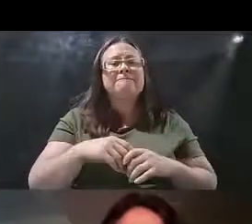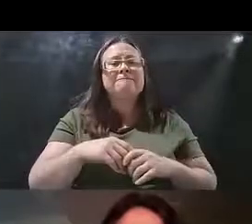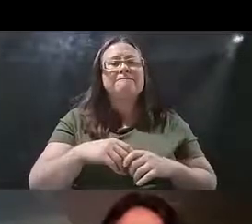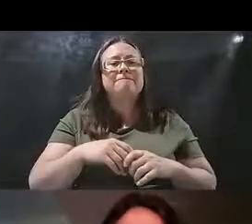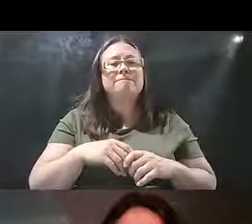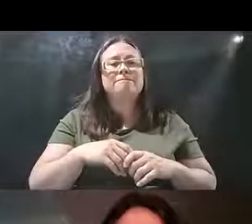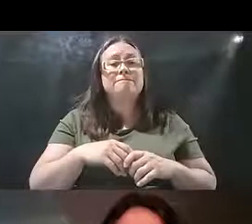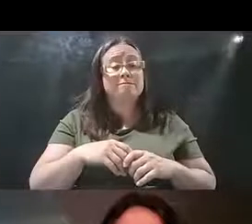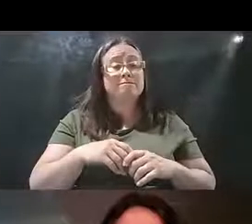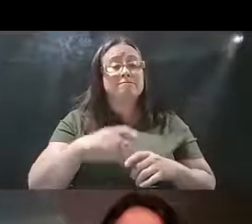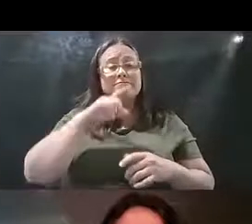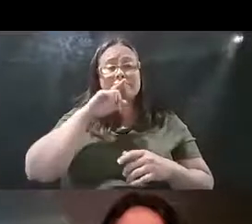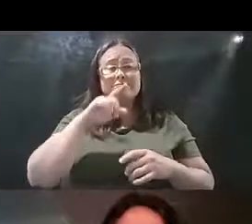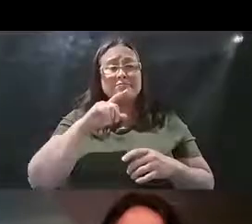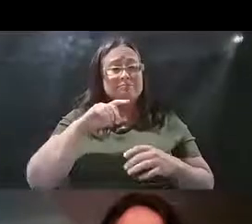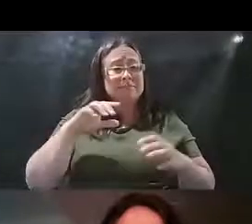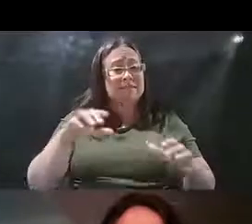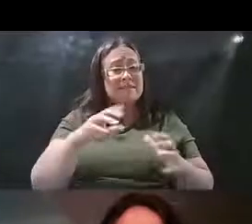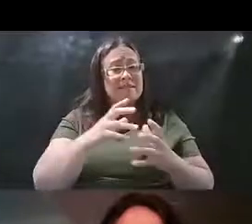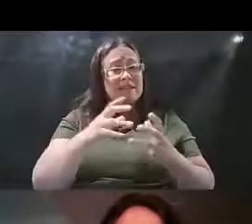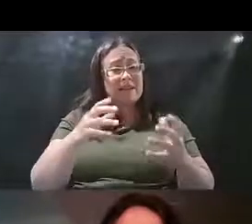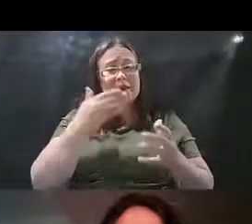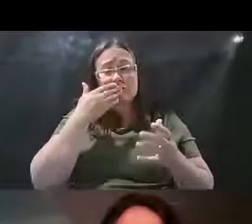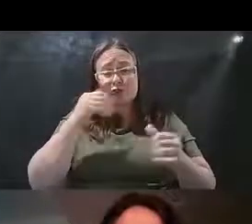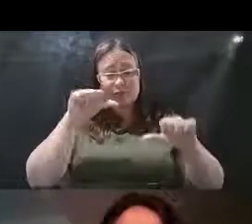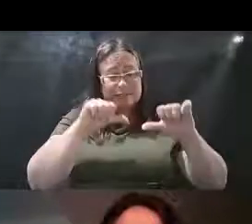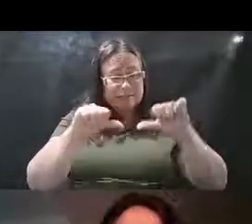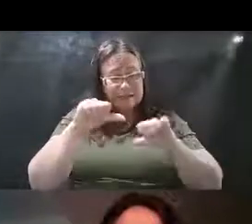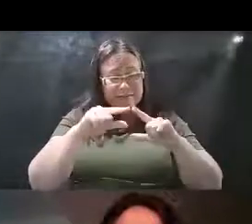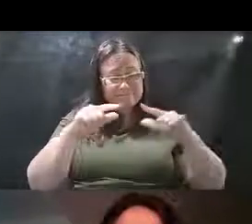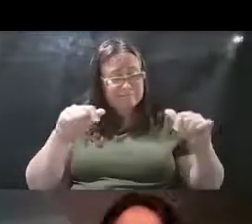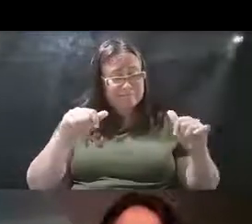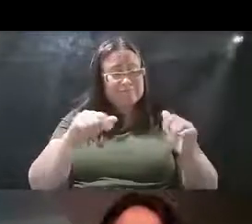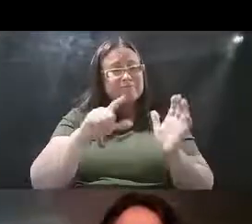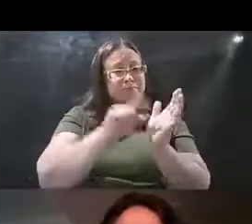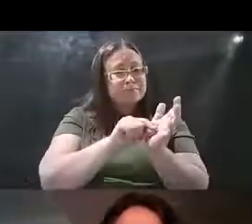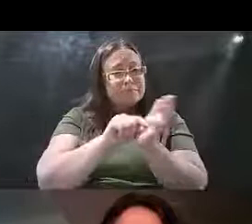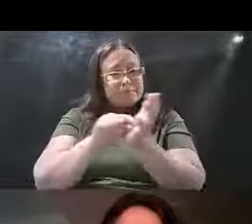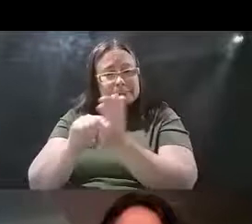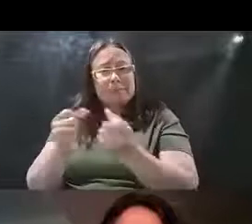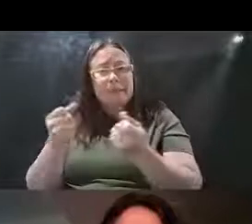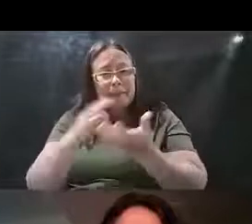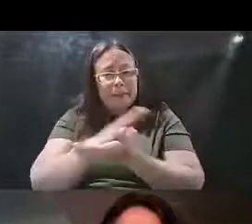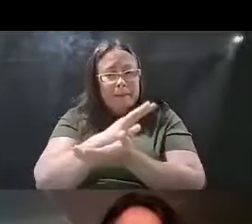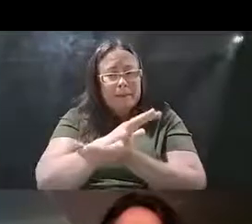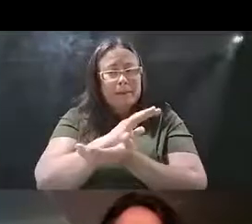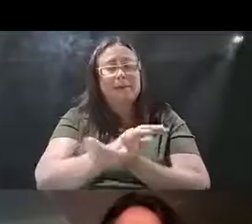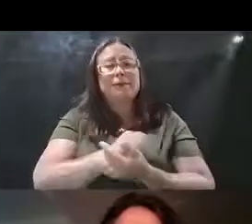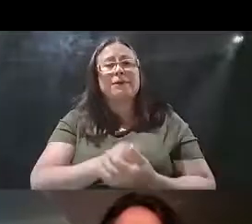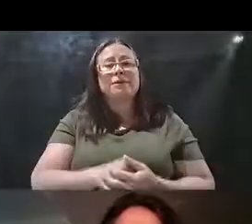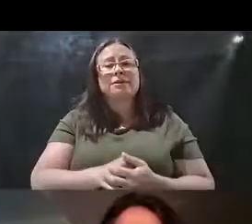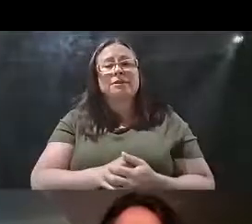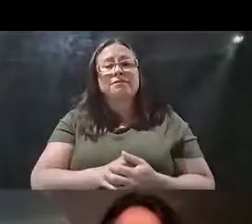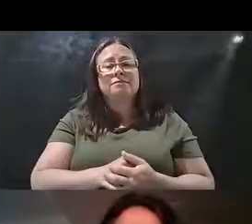We ended up actually doing a lot of very good science, published a lot of papers. And as I said, we